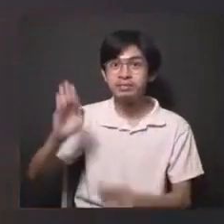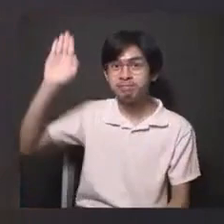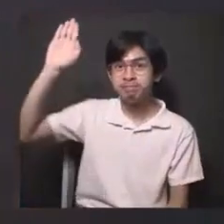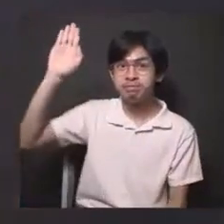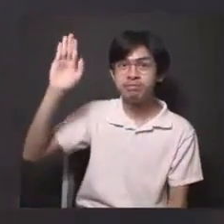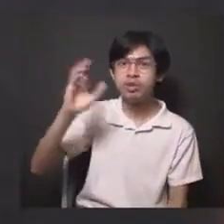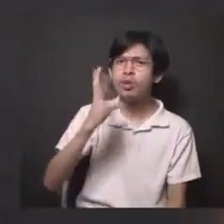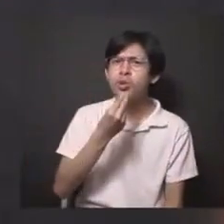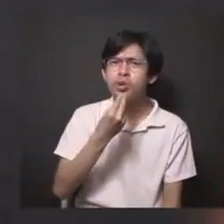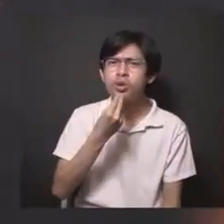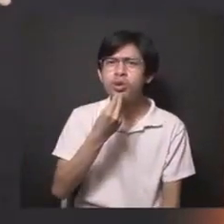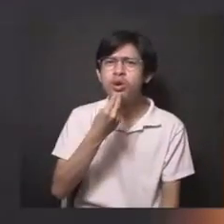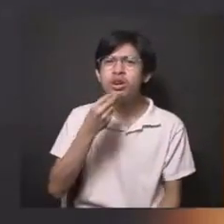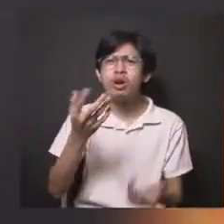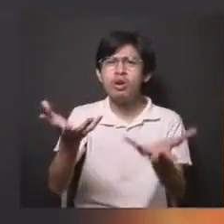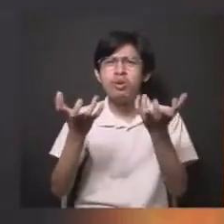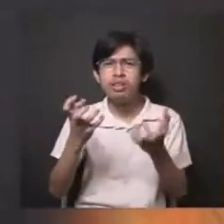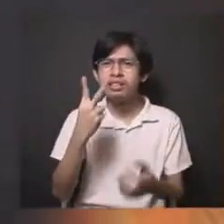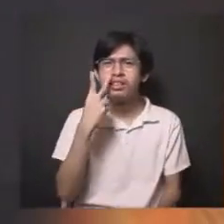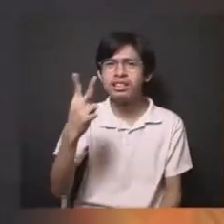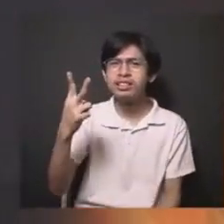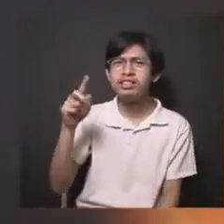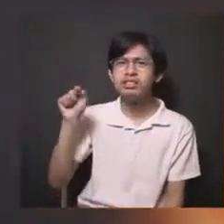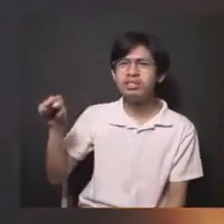watch the whole day